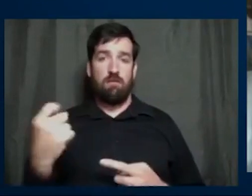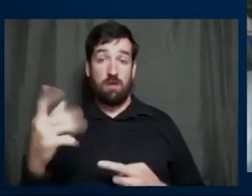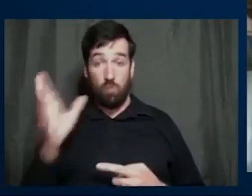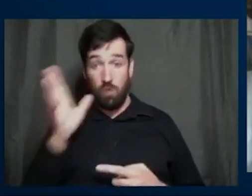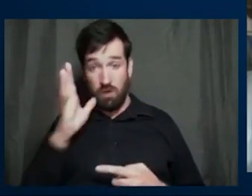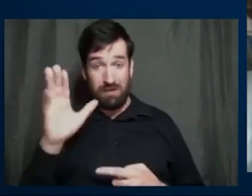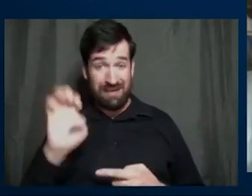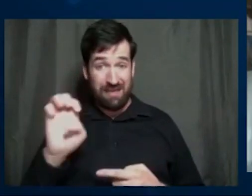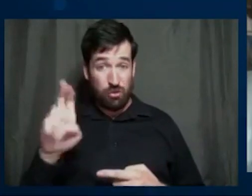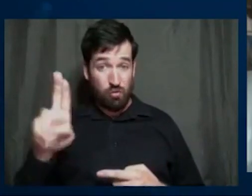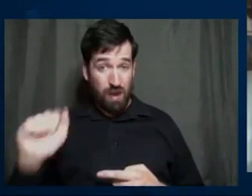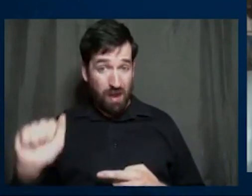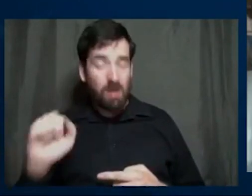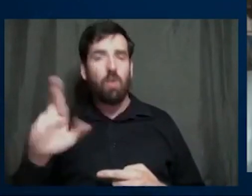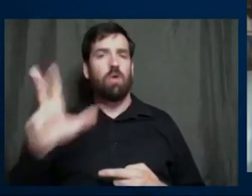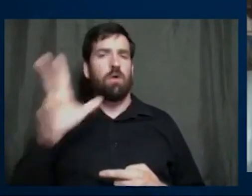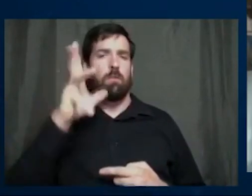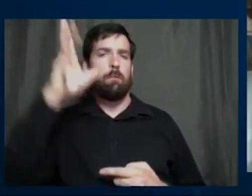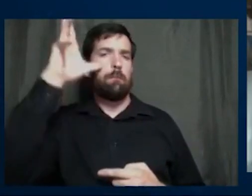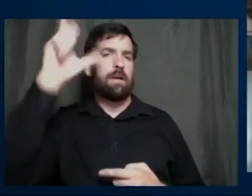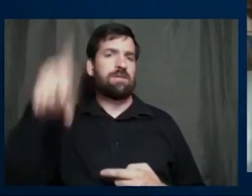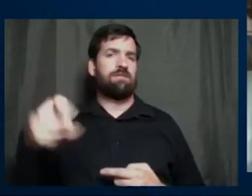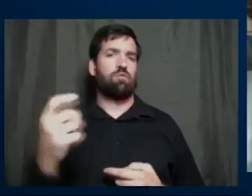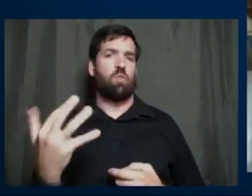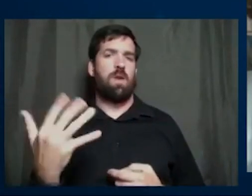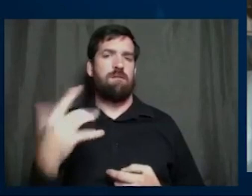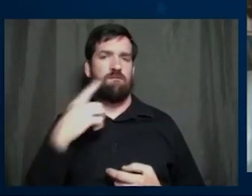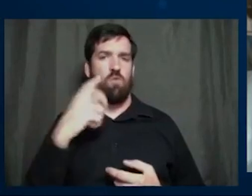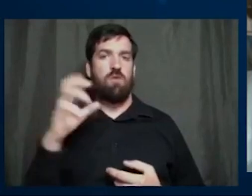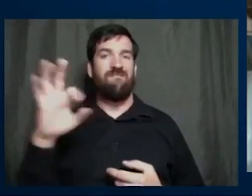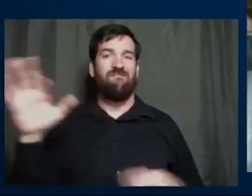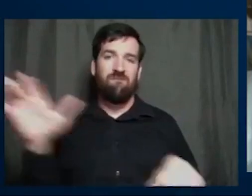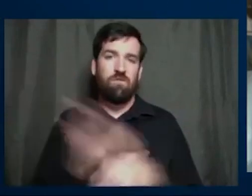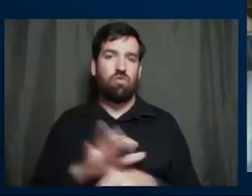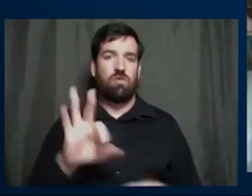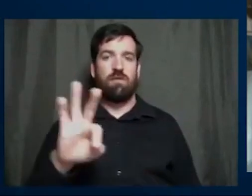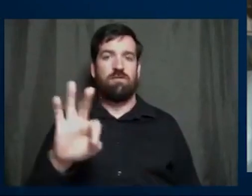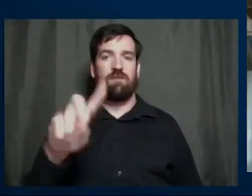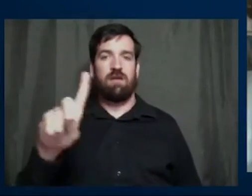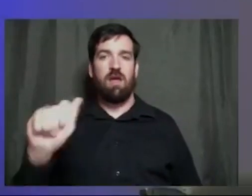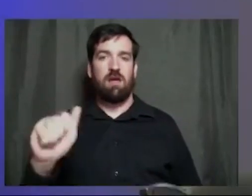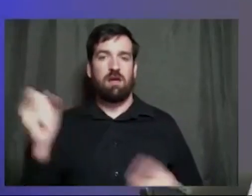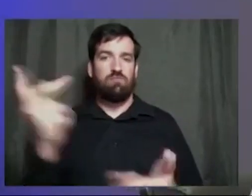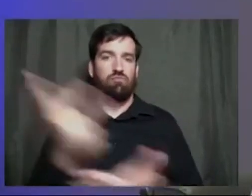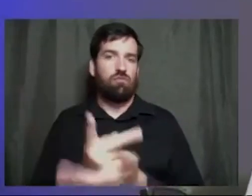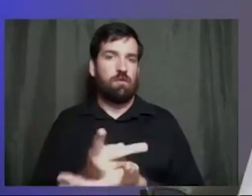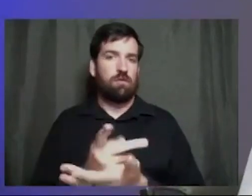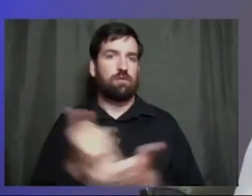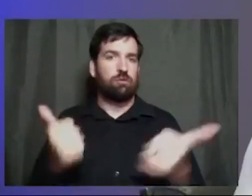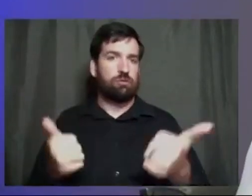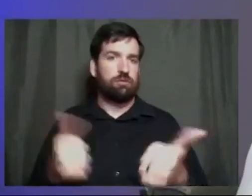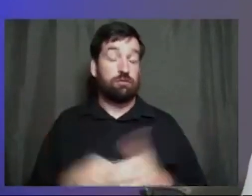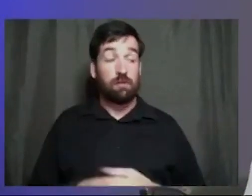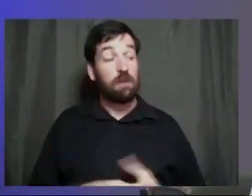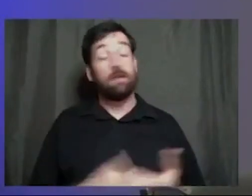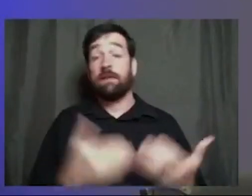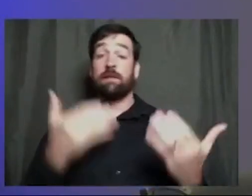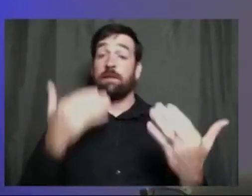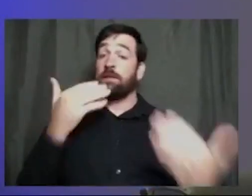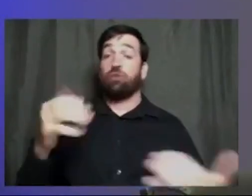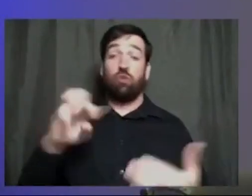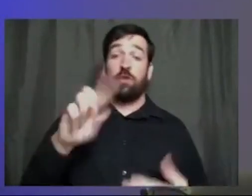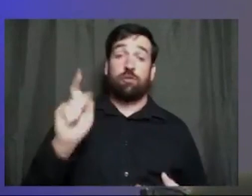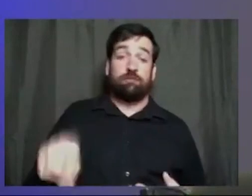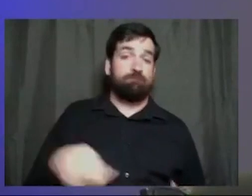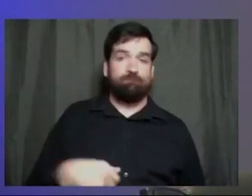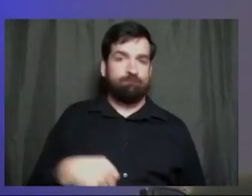parents have to wait for the FDA approval for this age group to get the shot? Yeah, that's a great question. I don't know the answer to